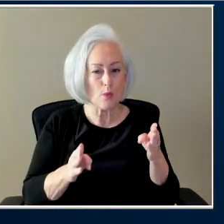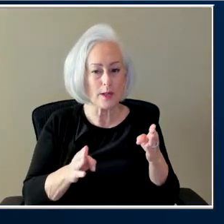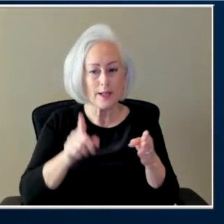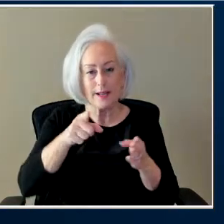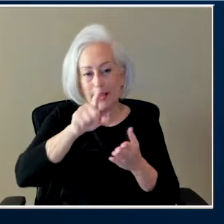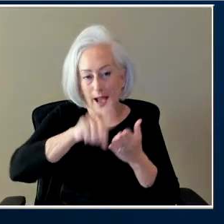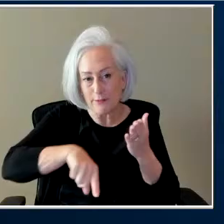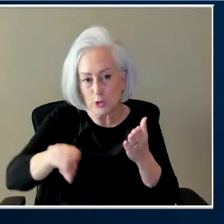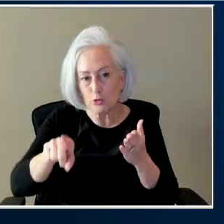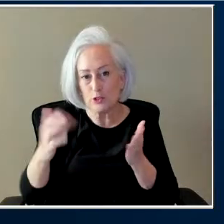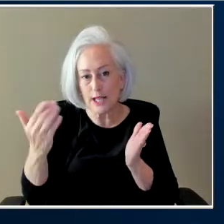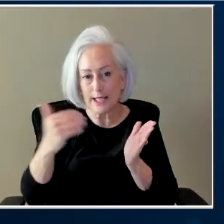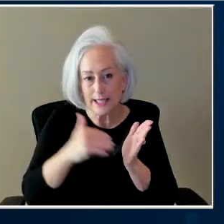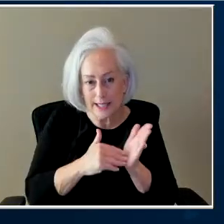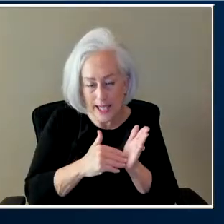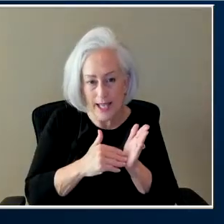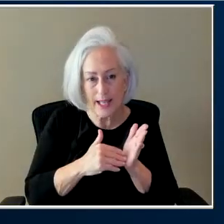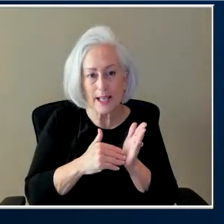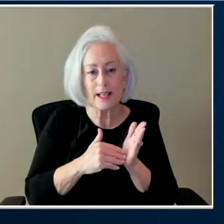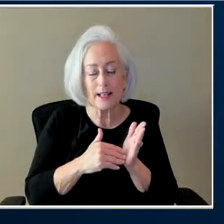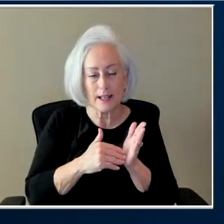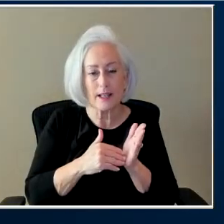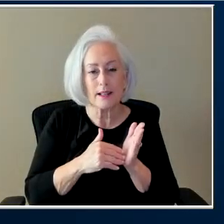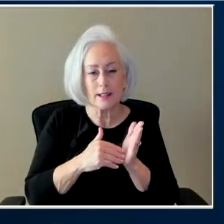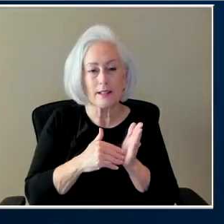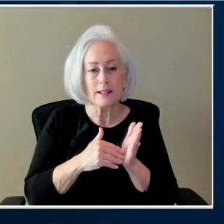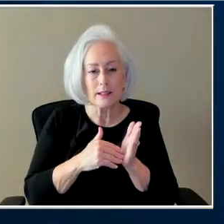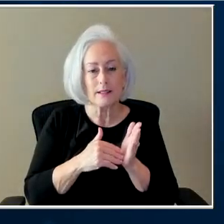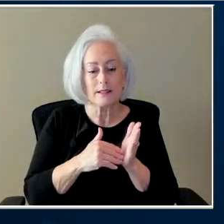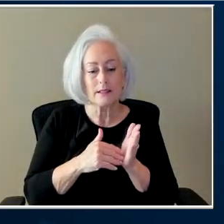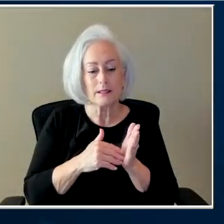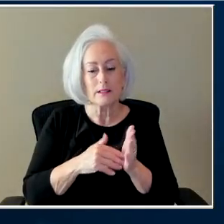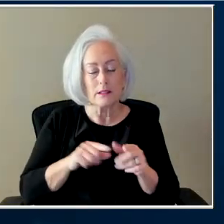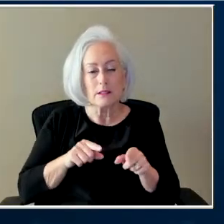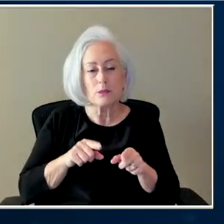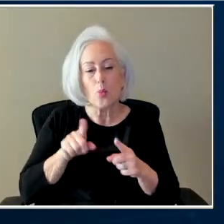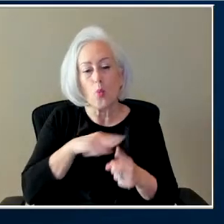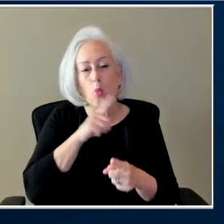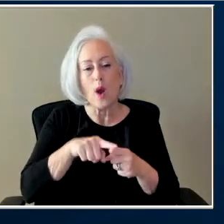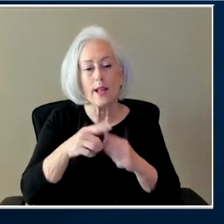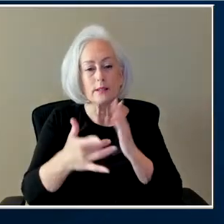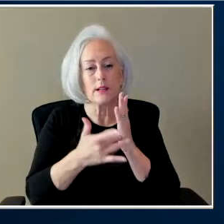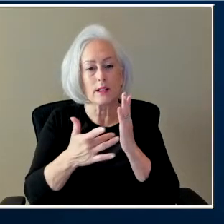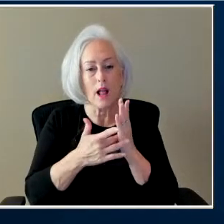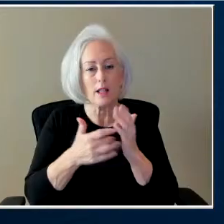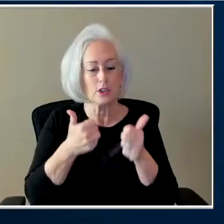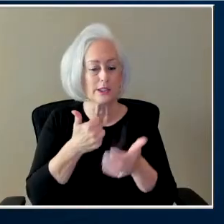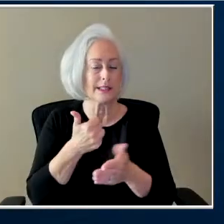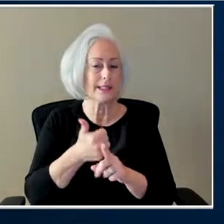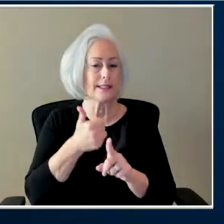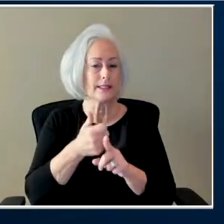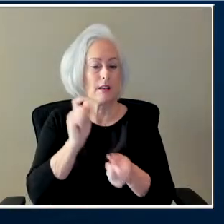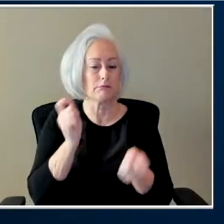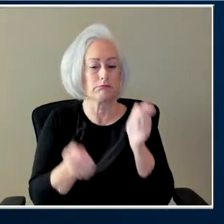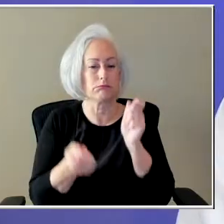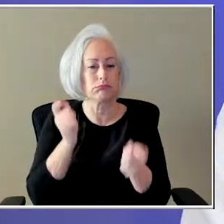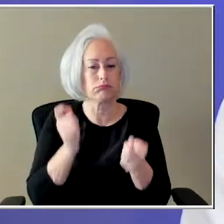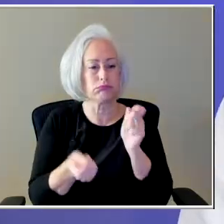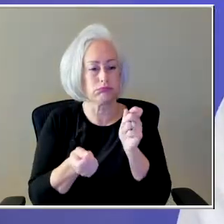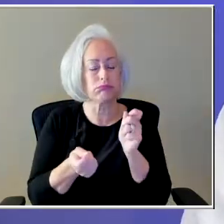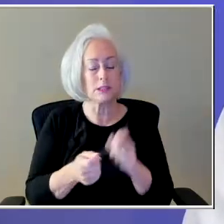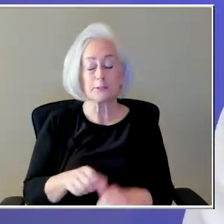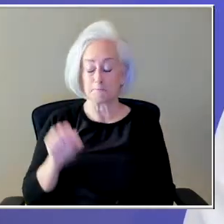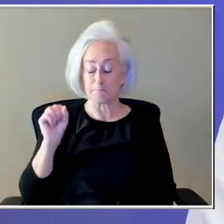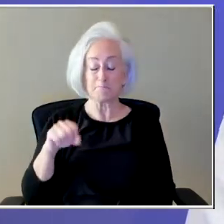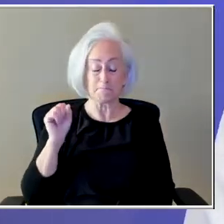in and get training as as technology continues to evolve. Yeah, absolutely. So the